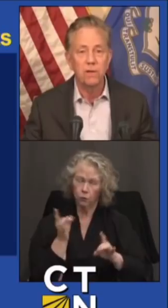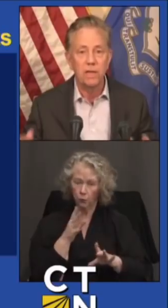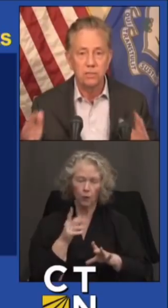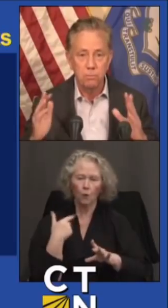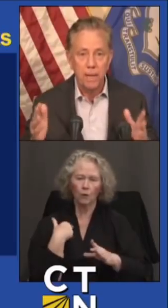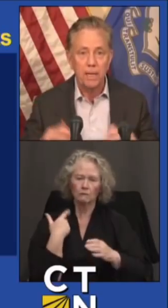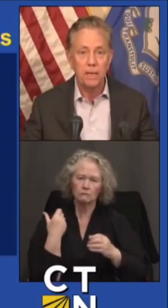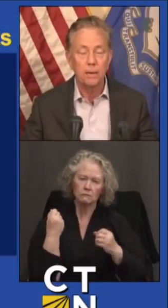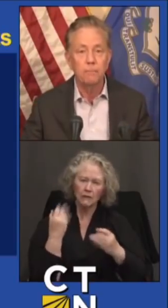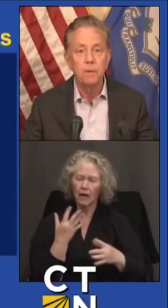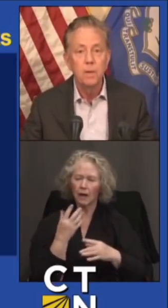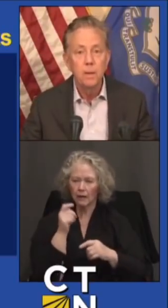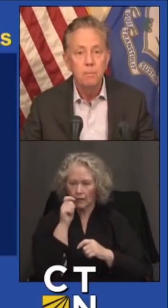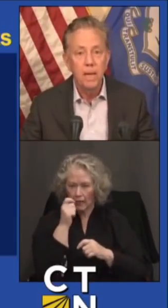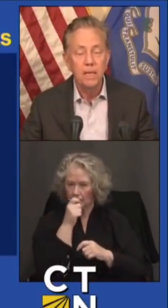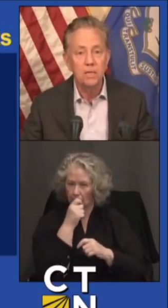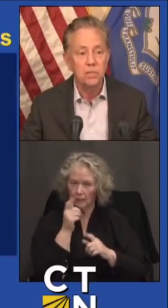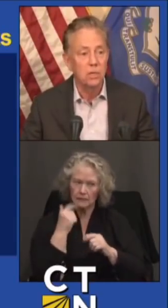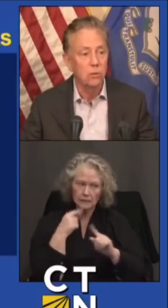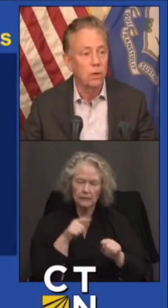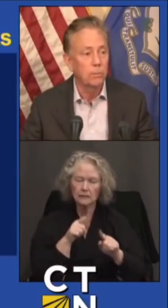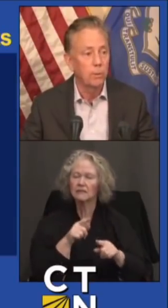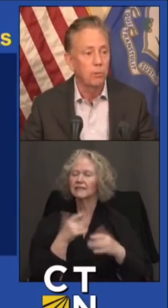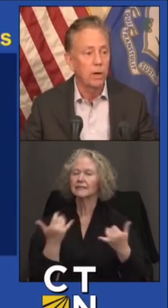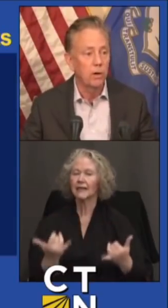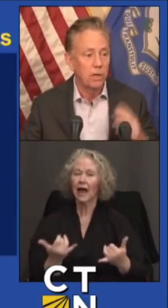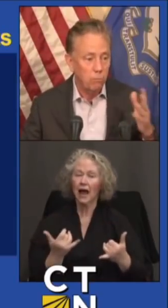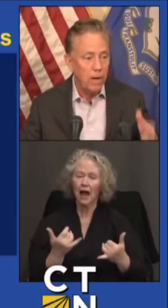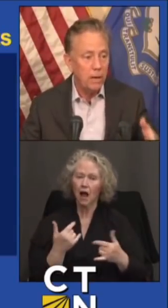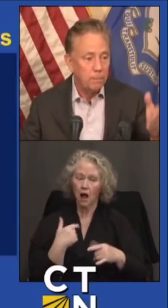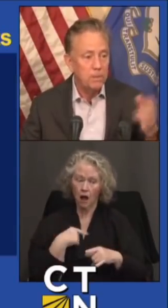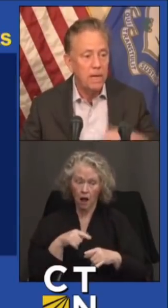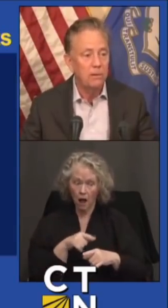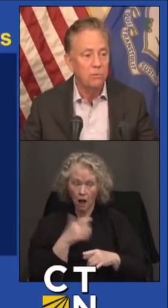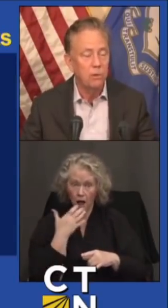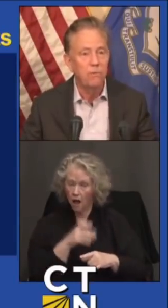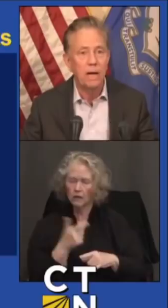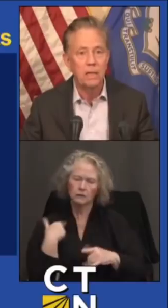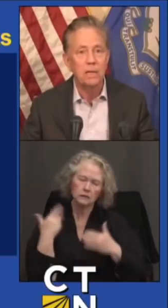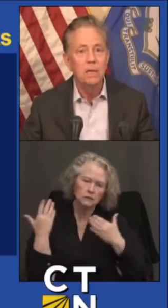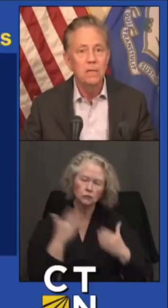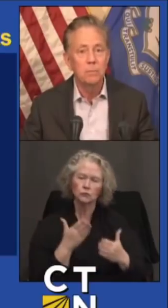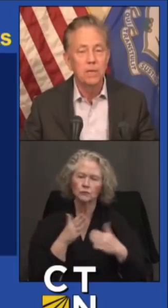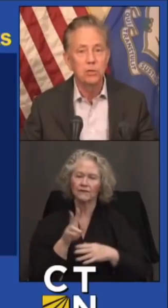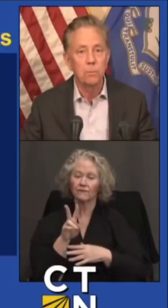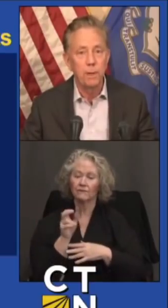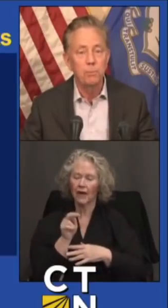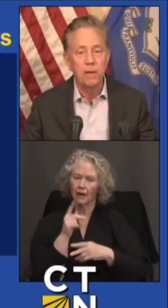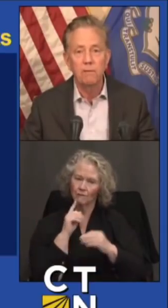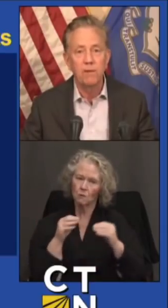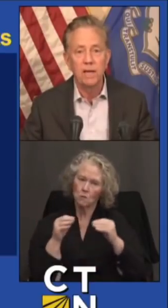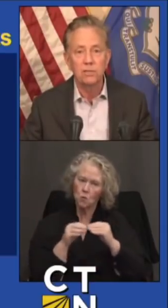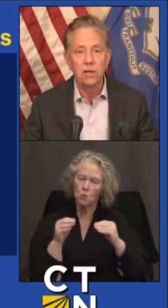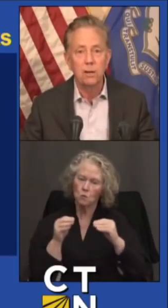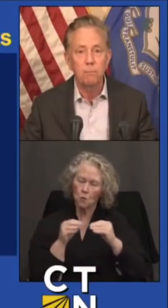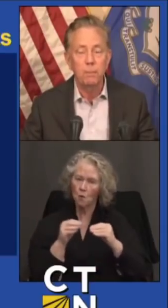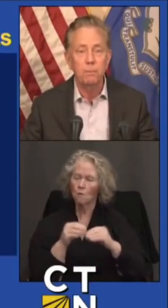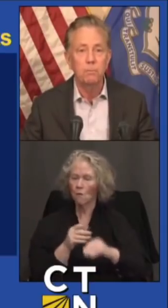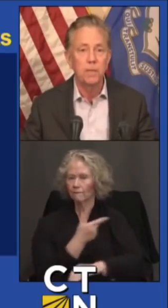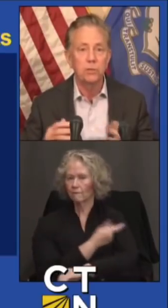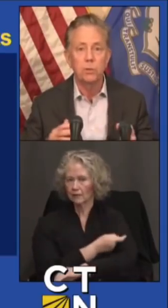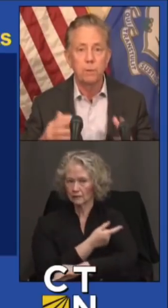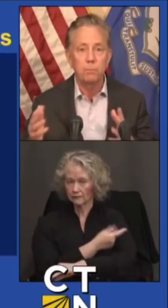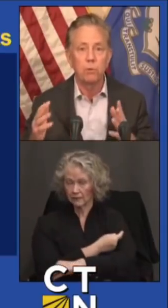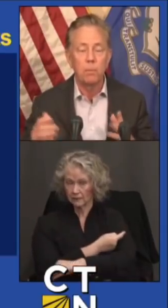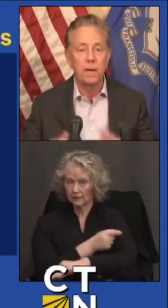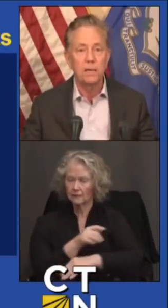vaccination vans, making this an incredible priority right up and down through the valley to make sure people get vaccinated.